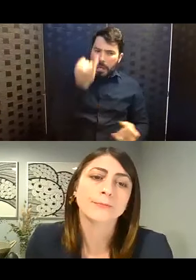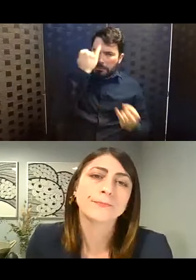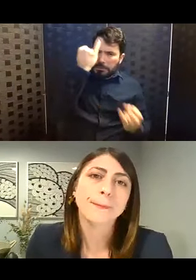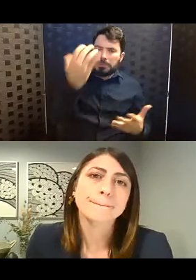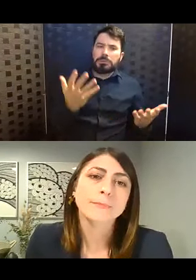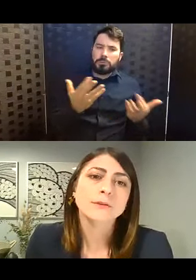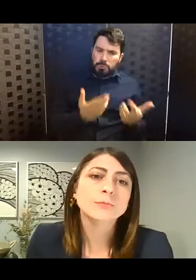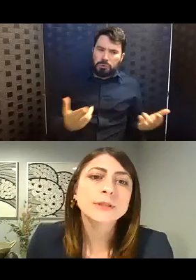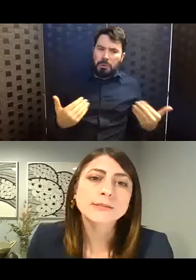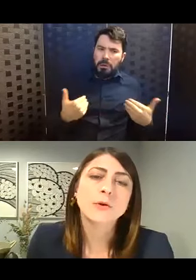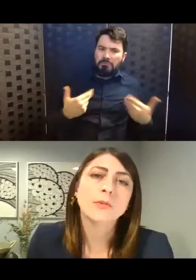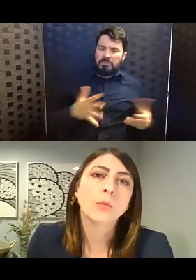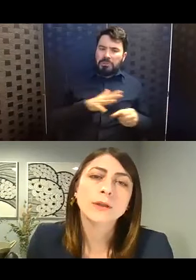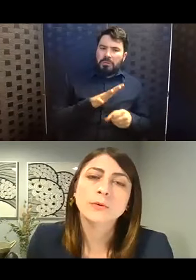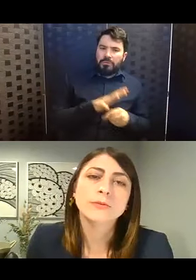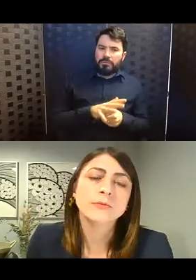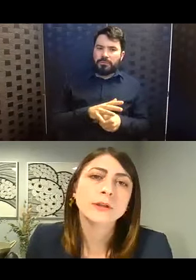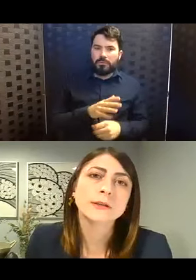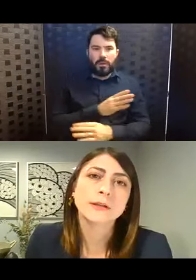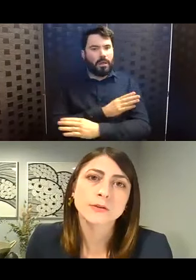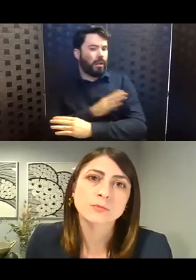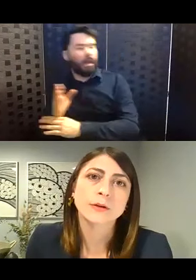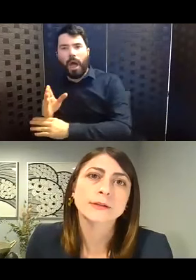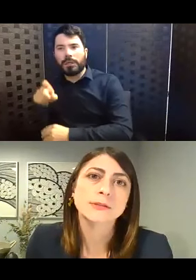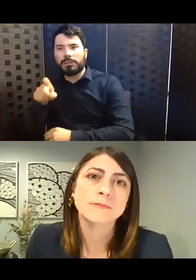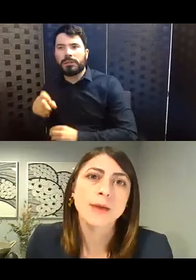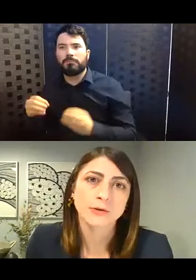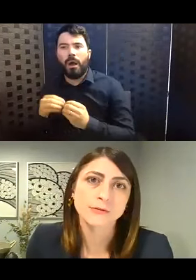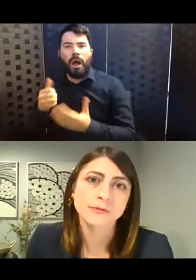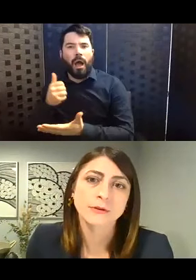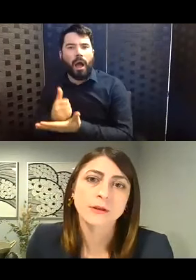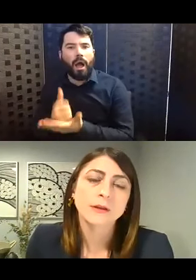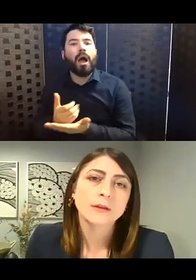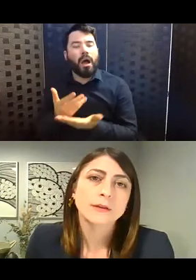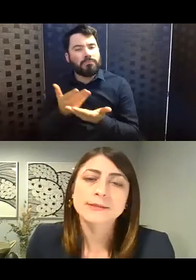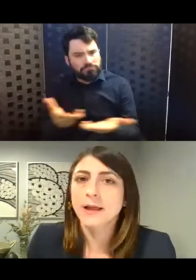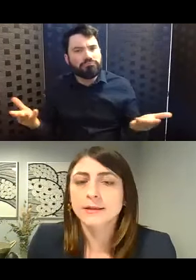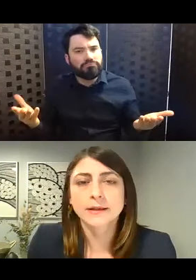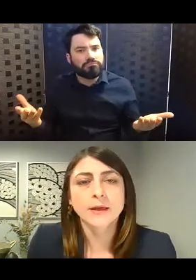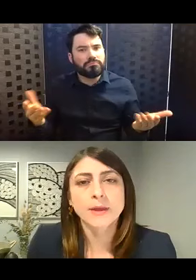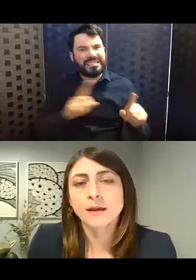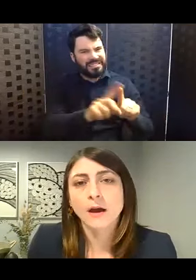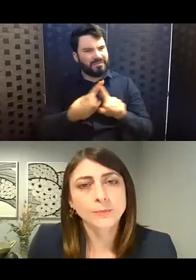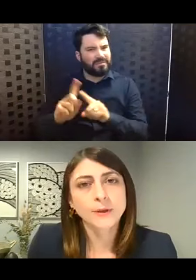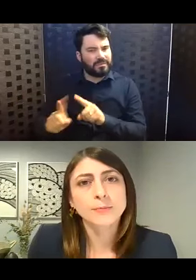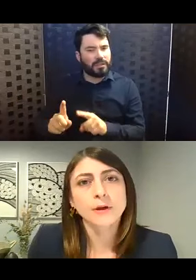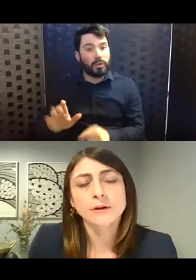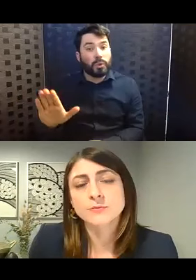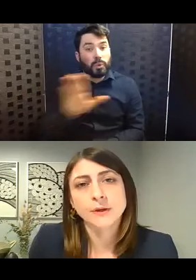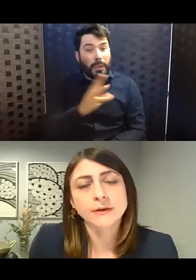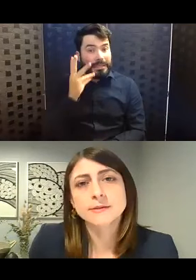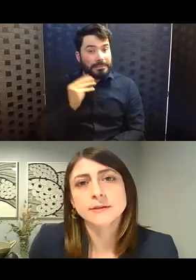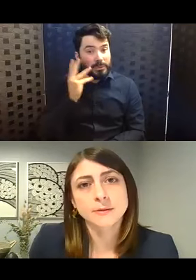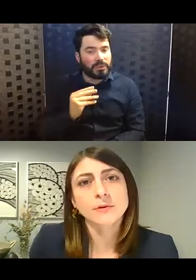help. So please know that what you are feeling and experiencing matters. It's likely that many other people